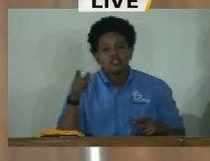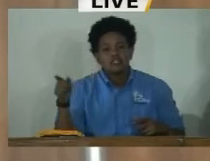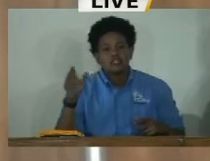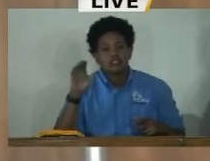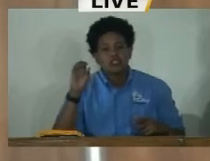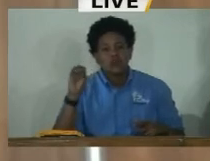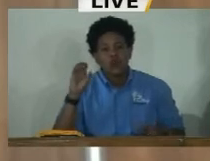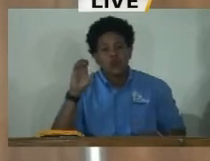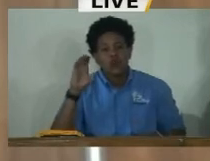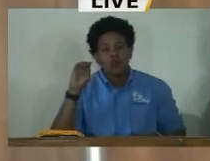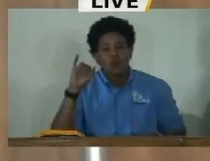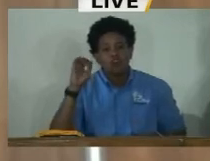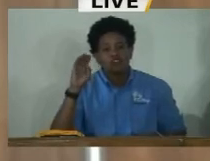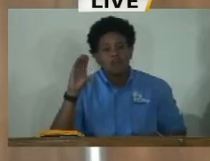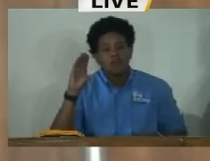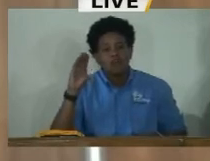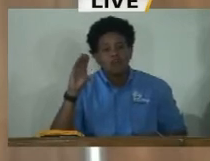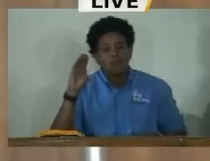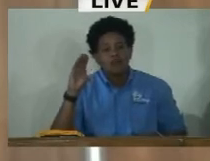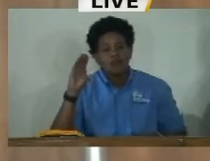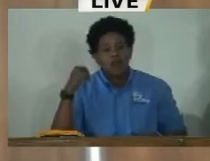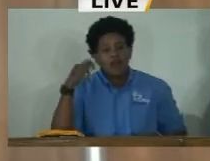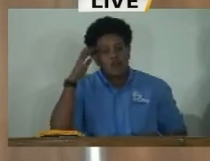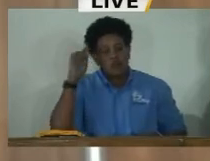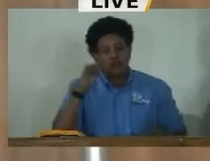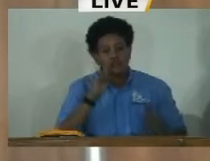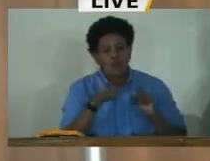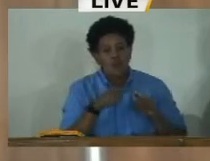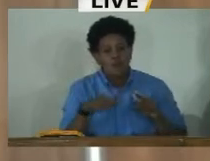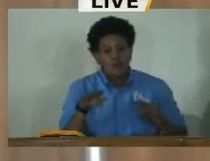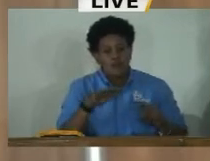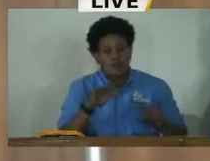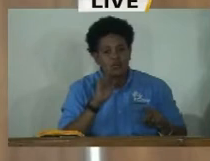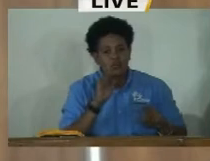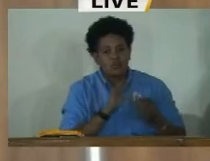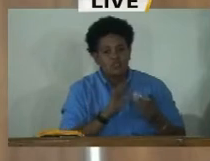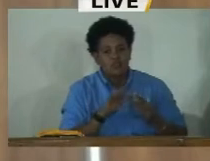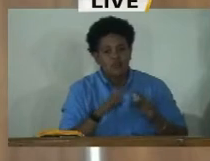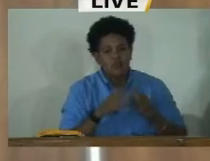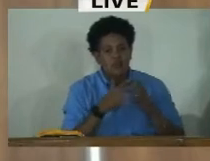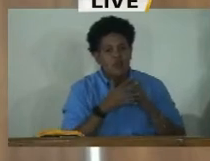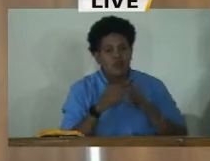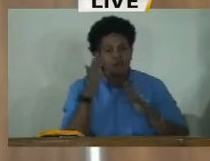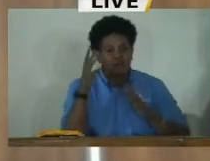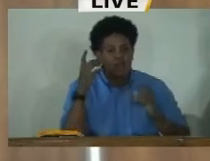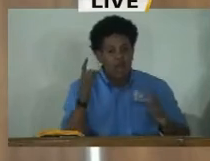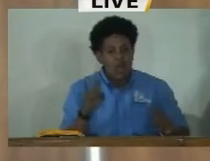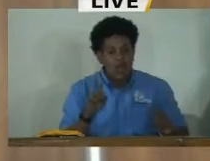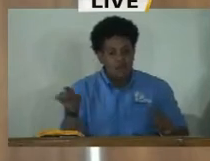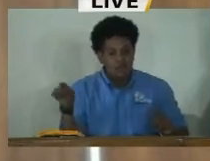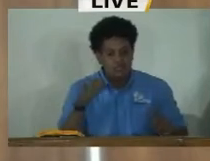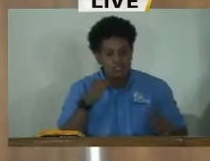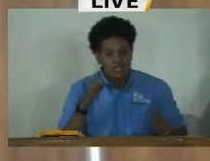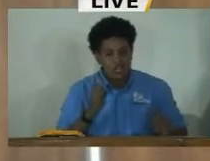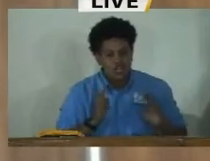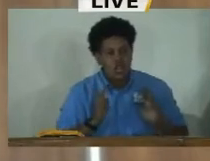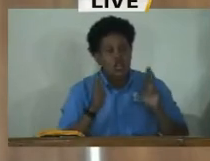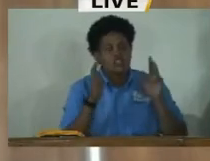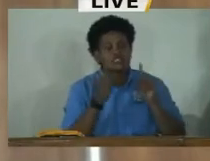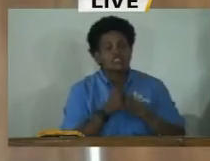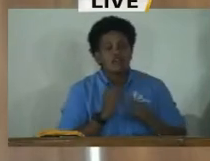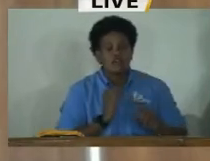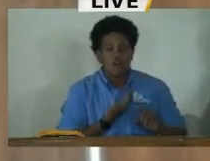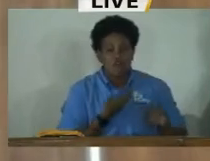Morgan, I thought he was actually talking about us. He was actually speaking of the United States of America. You see, the urgency of